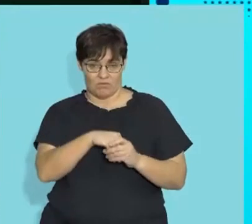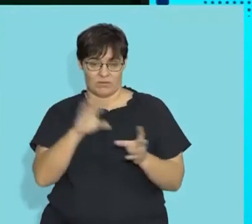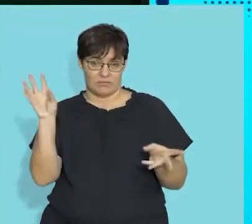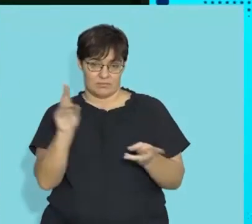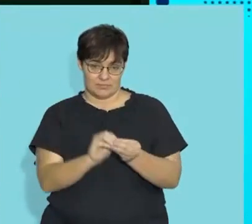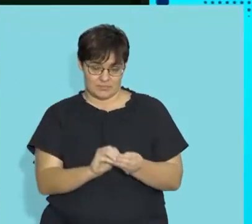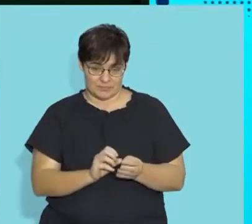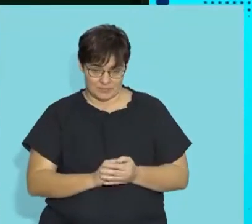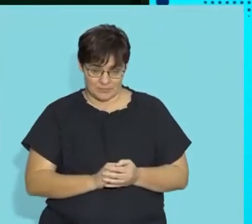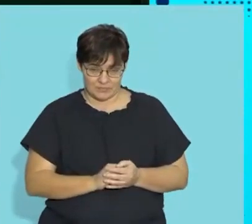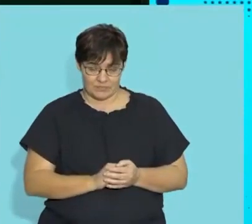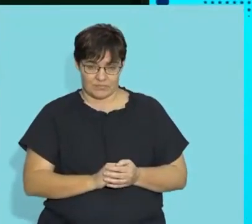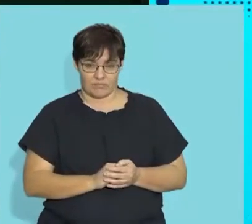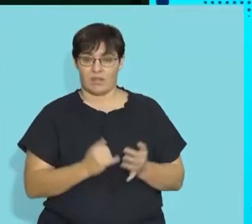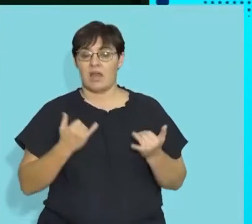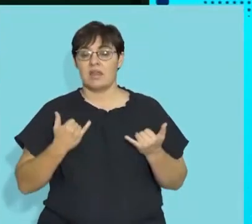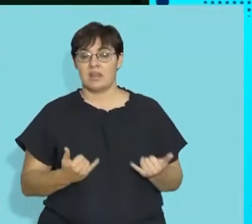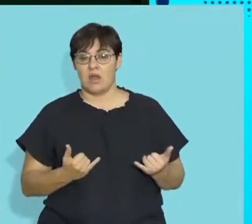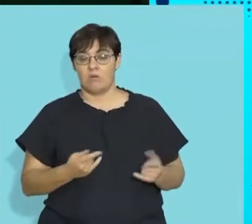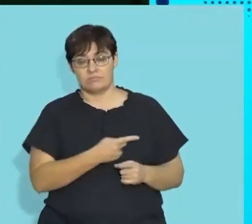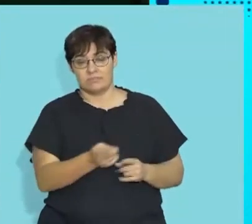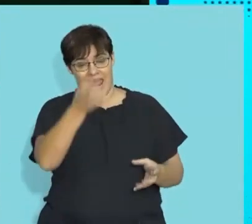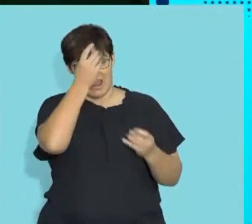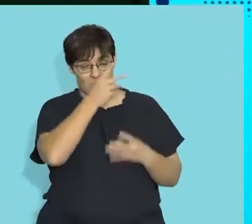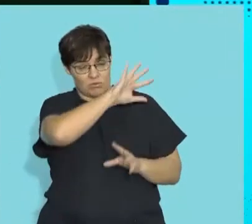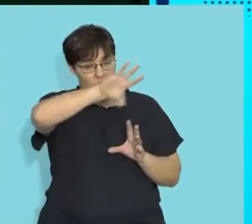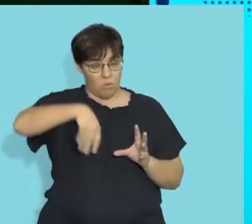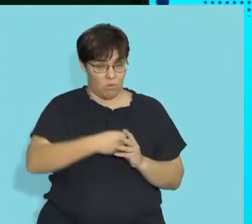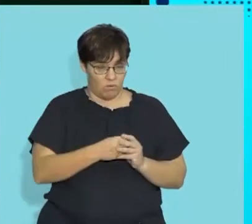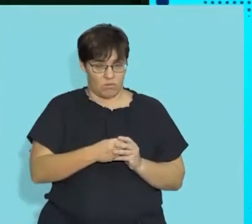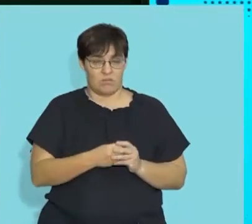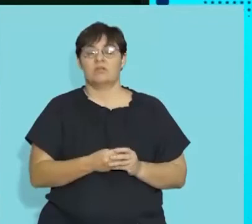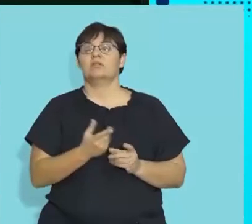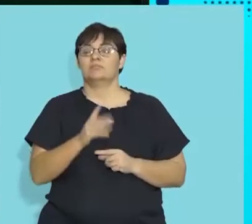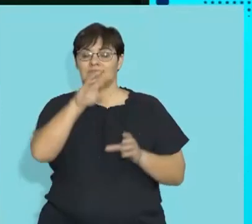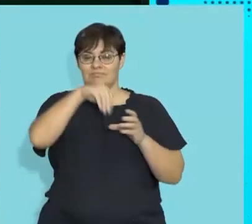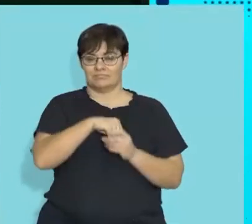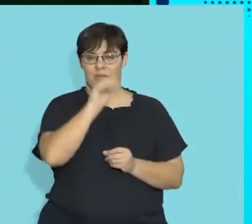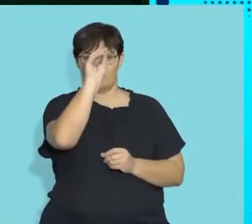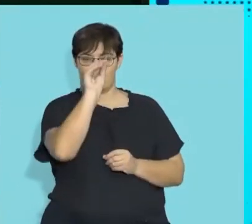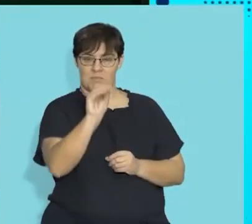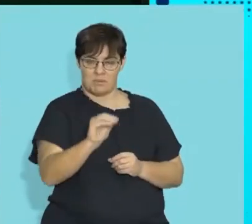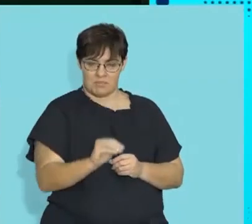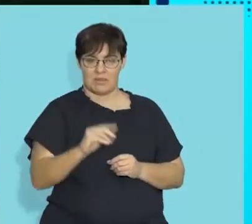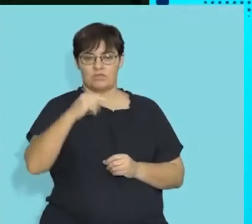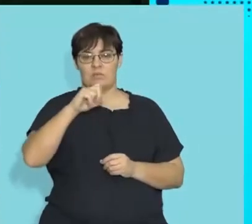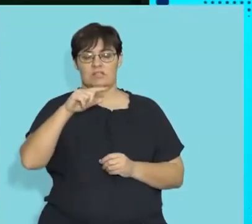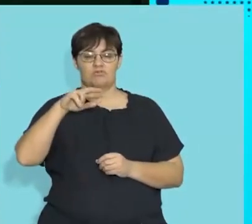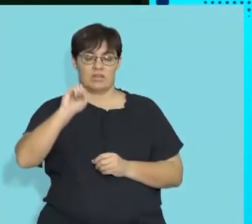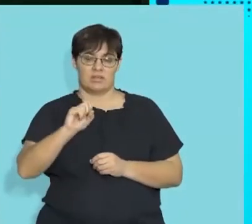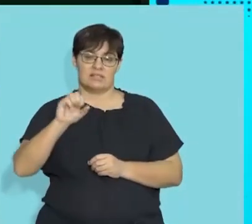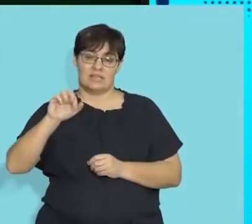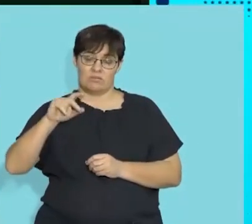are involved in this sum. So now we're going to take all those pieces of information and we are going to put it into